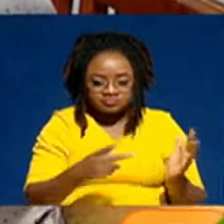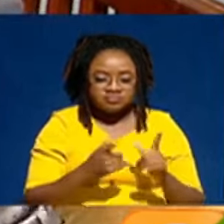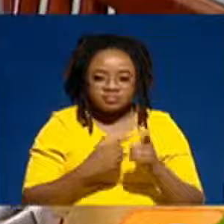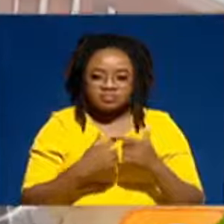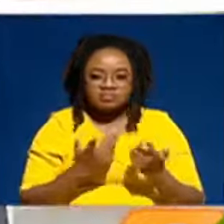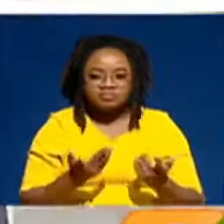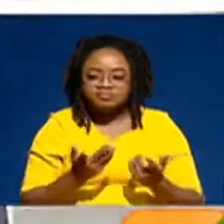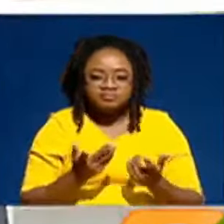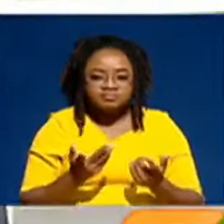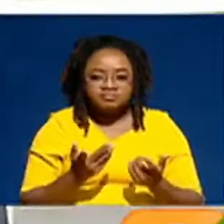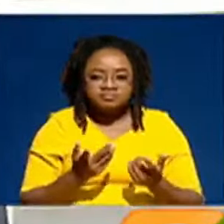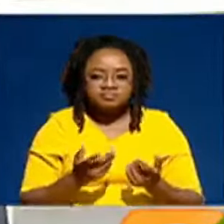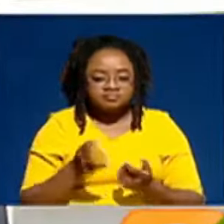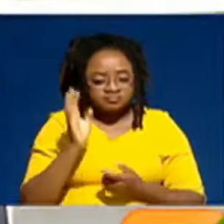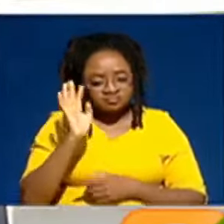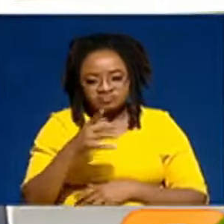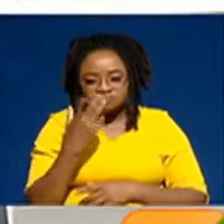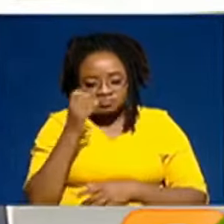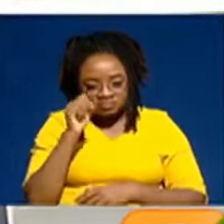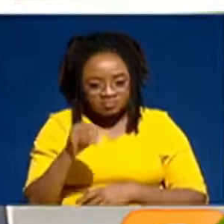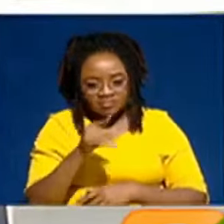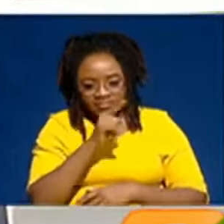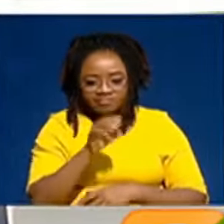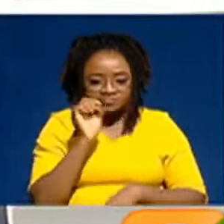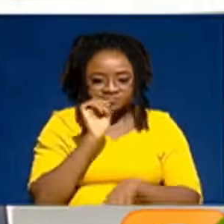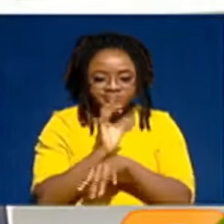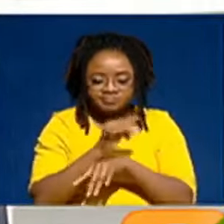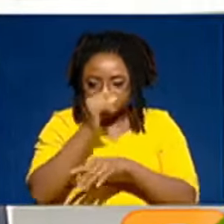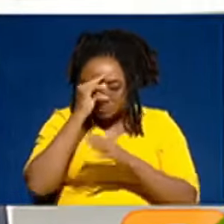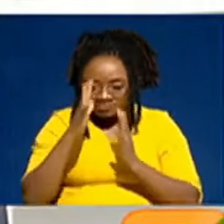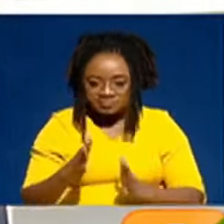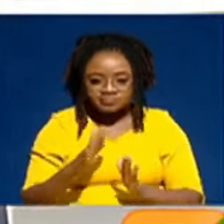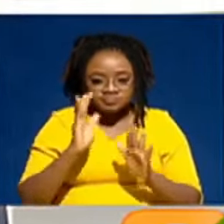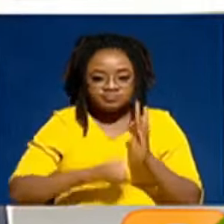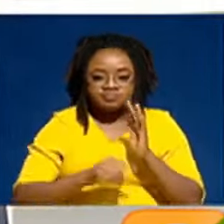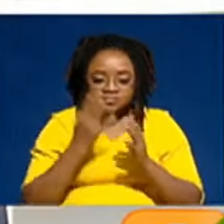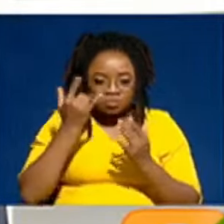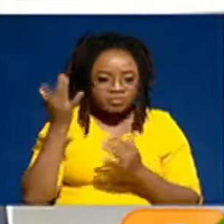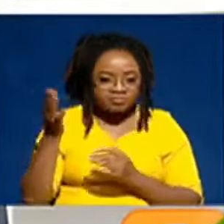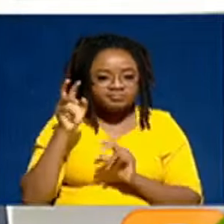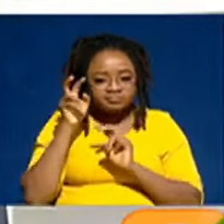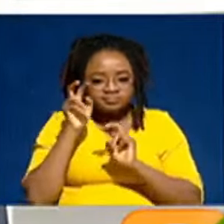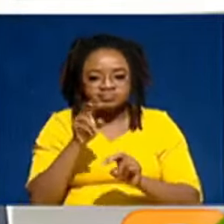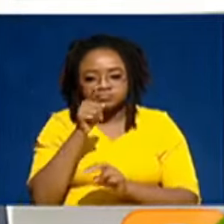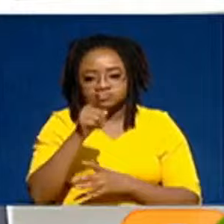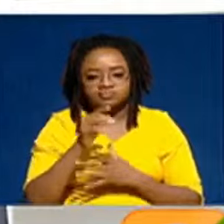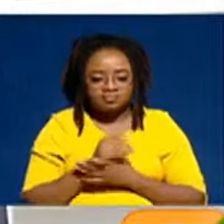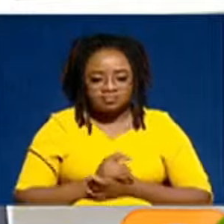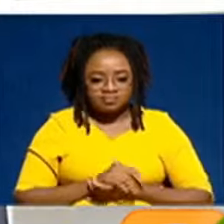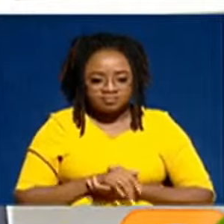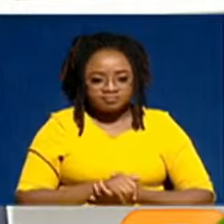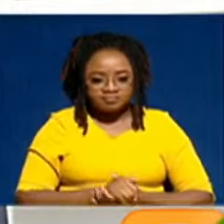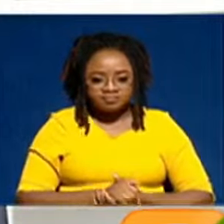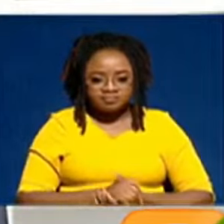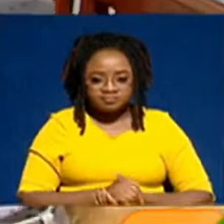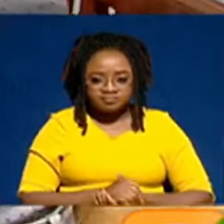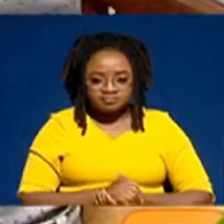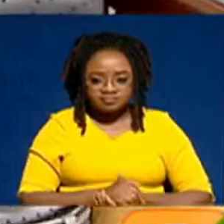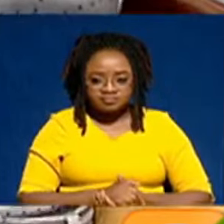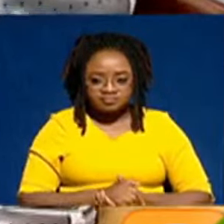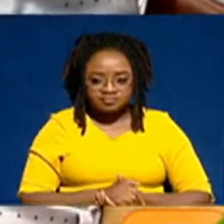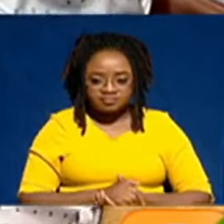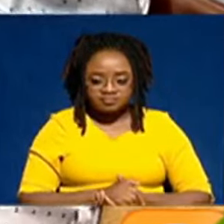So as professionals, yes, what would you advise the governor? He's probably watching right now. What would you tell him? Absolutely. I